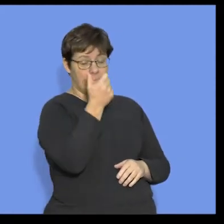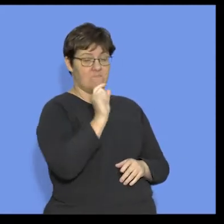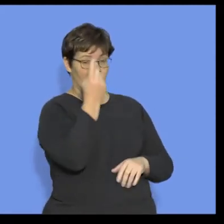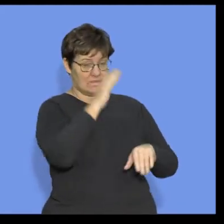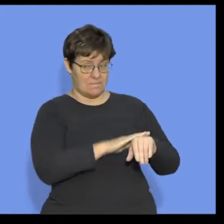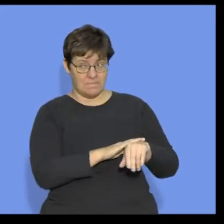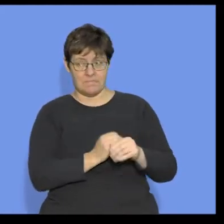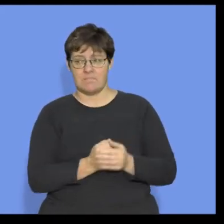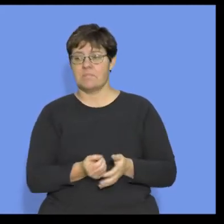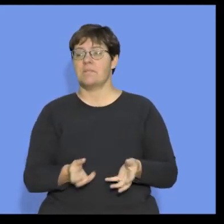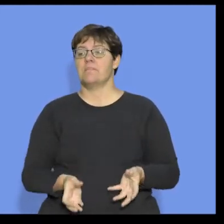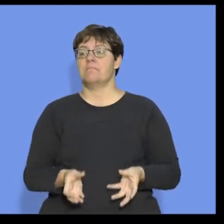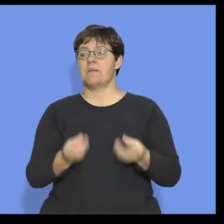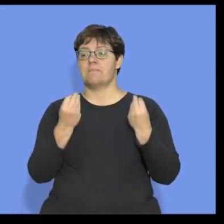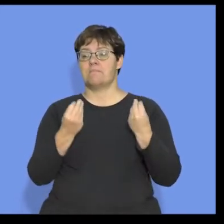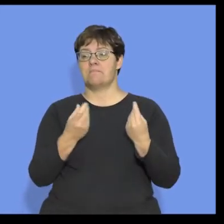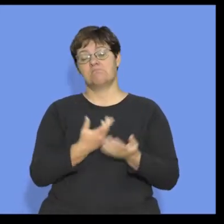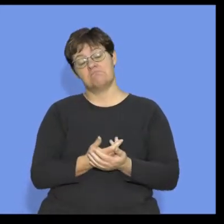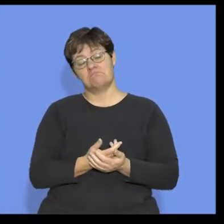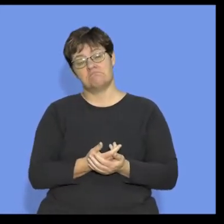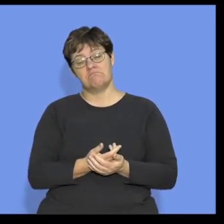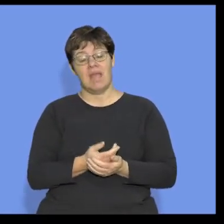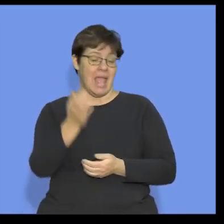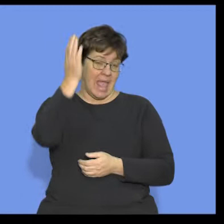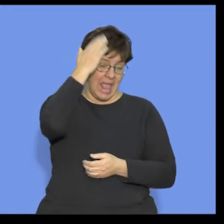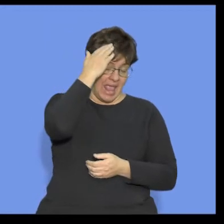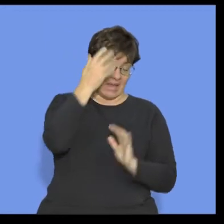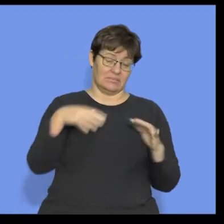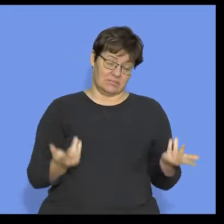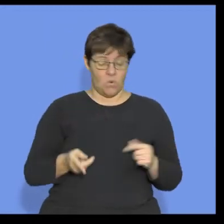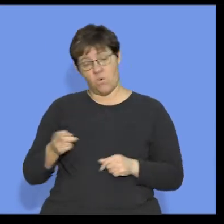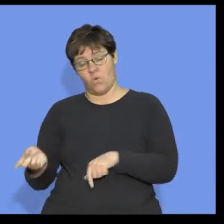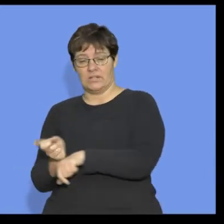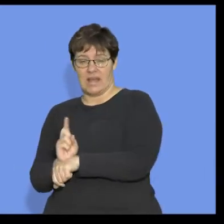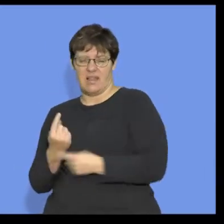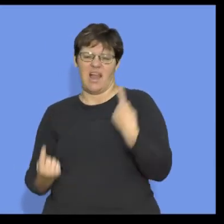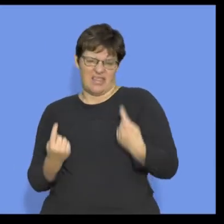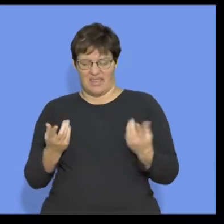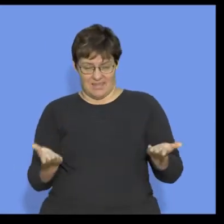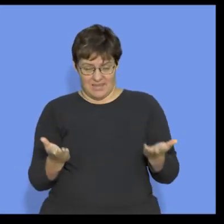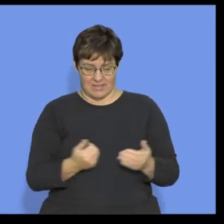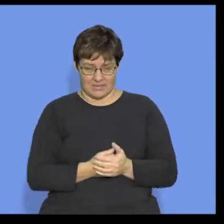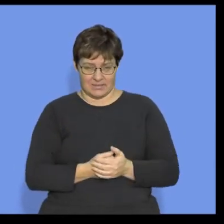first time, we can get head or tail. Are we all together?